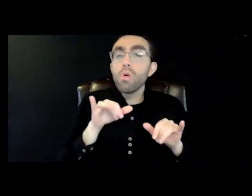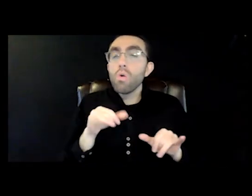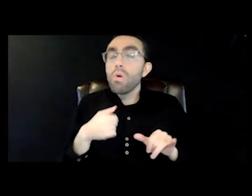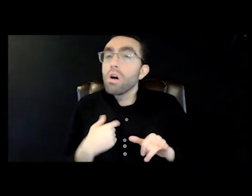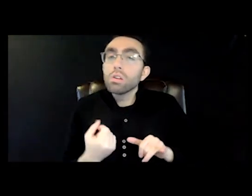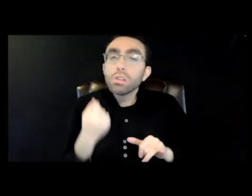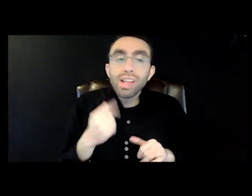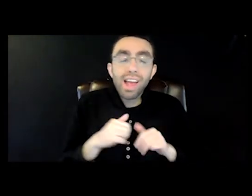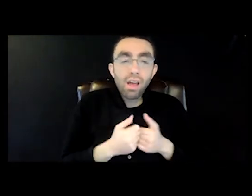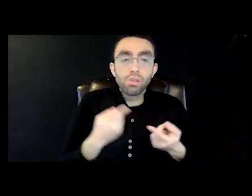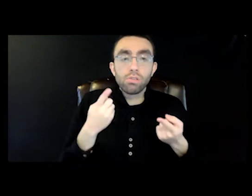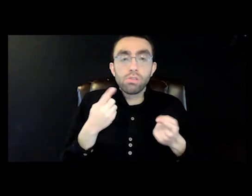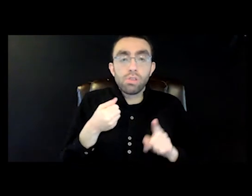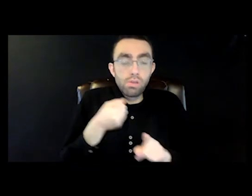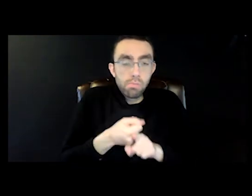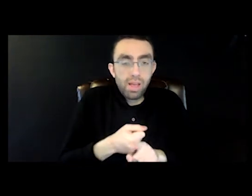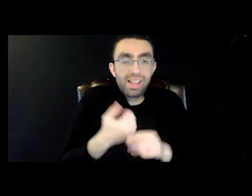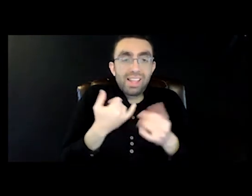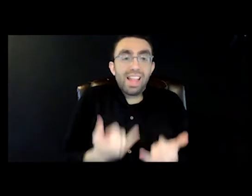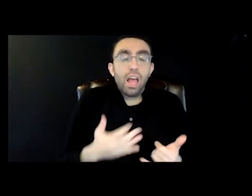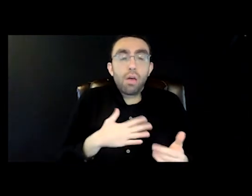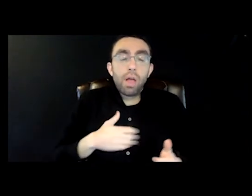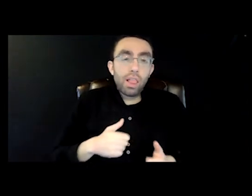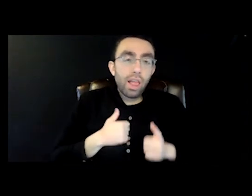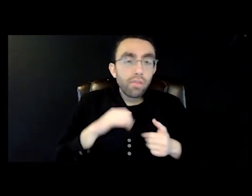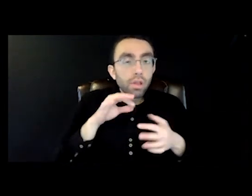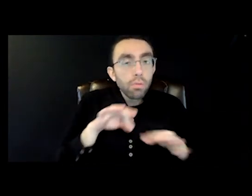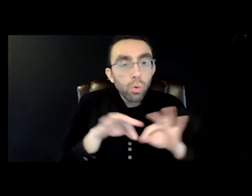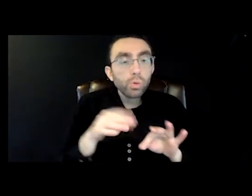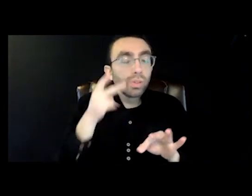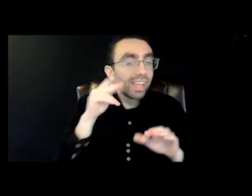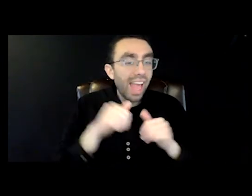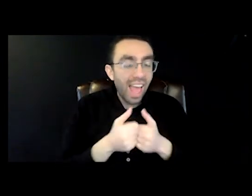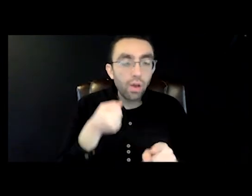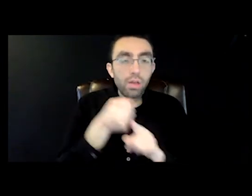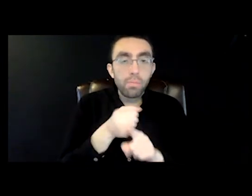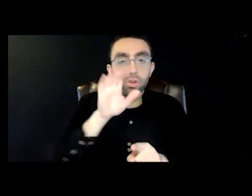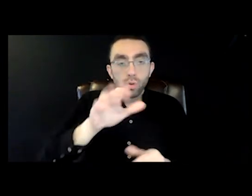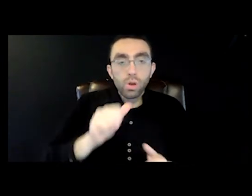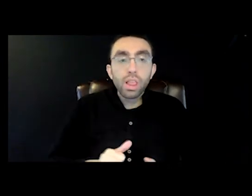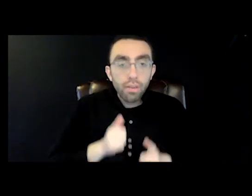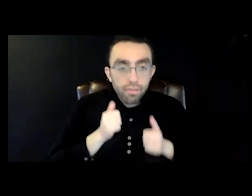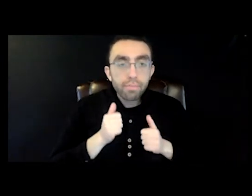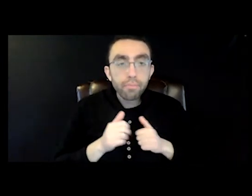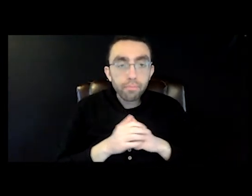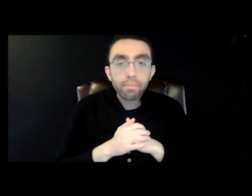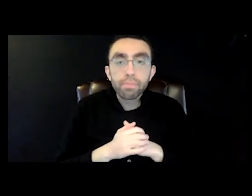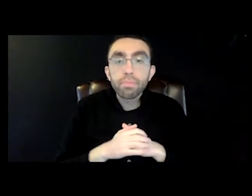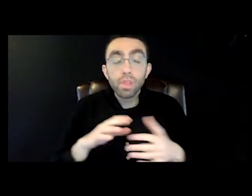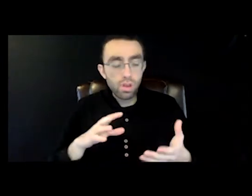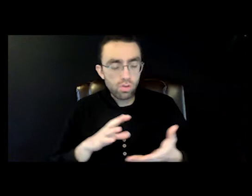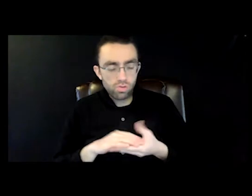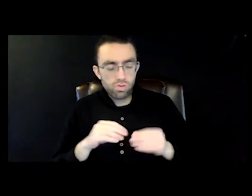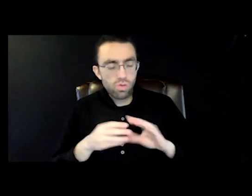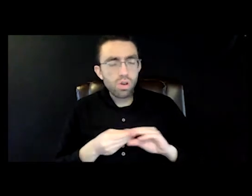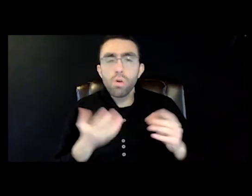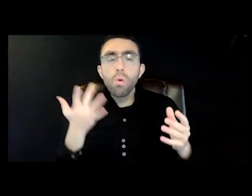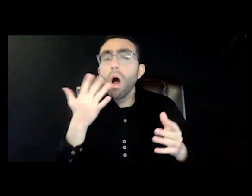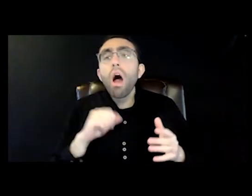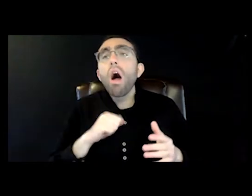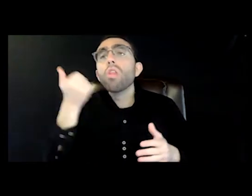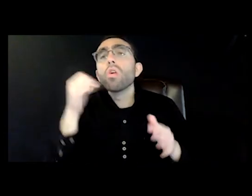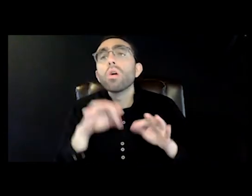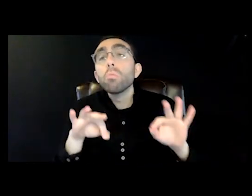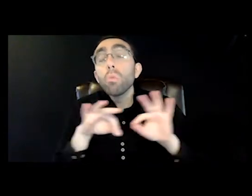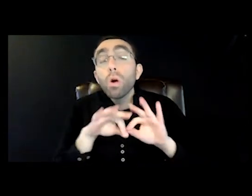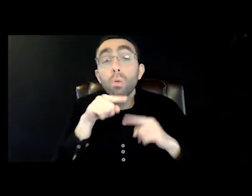The other thing that story sharing does is that it creates this intimate connection. When we share, we